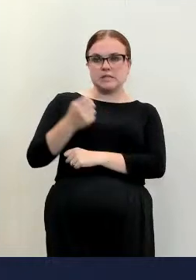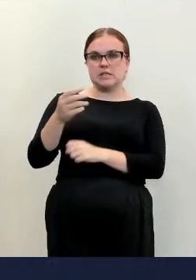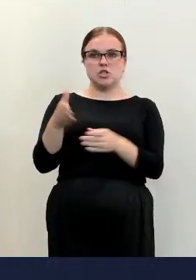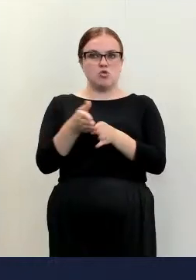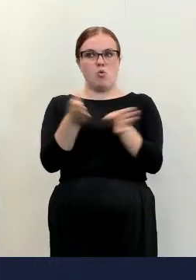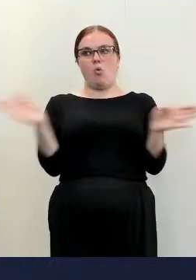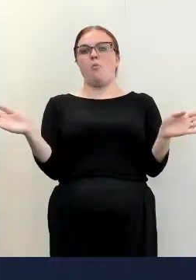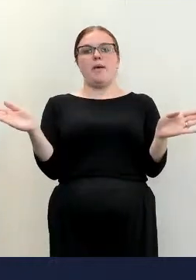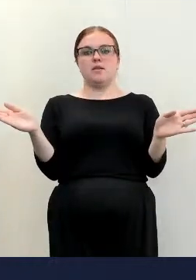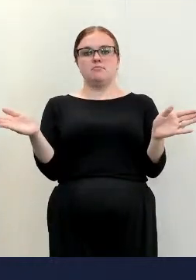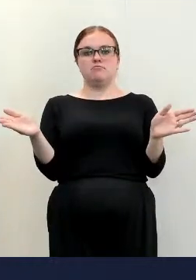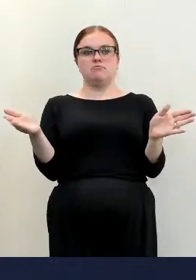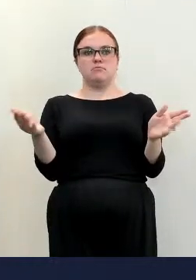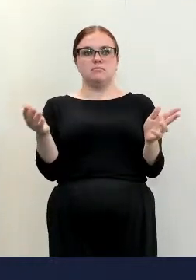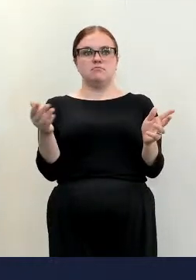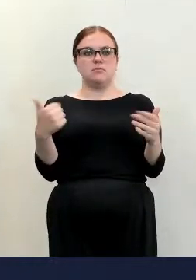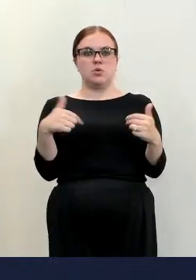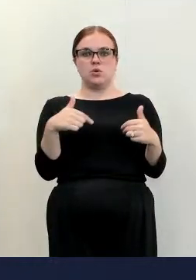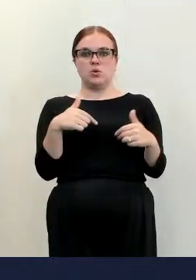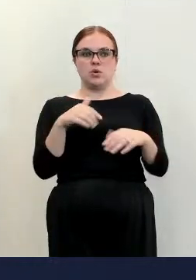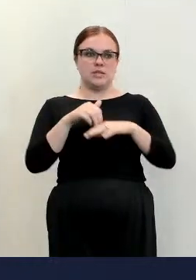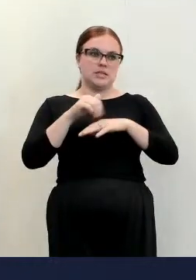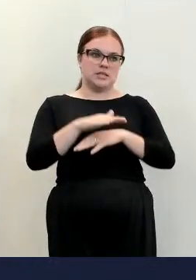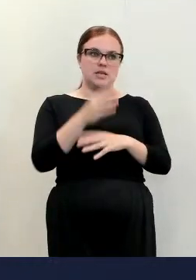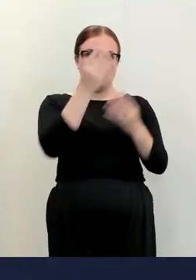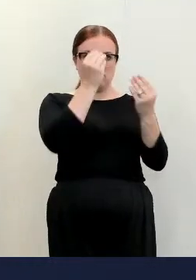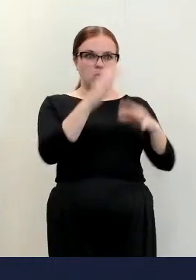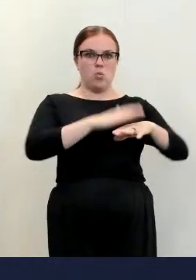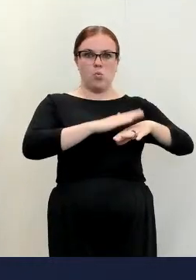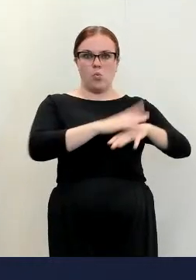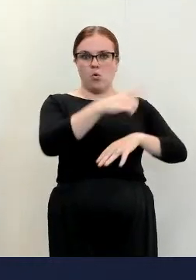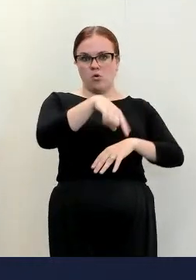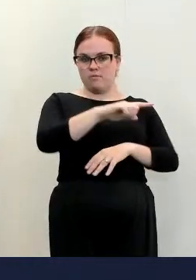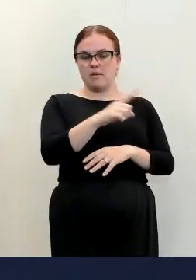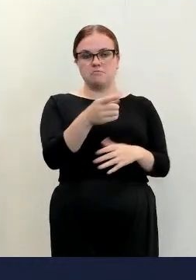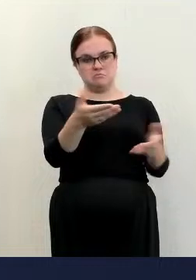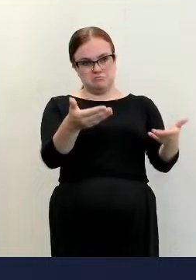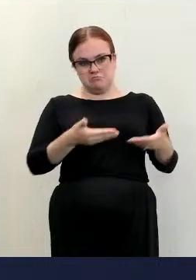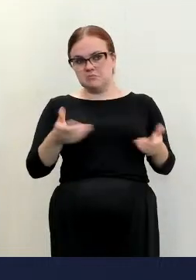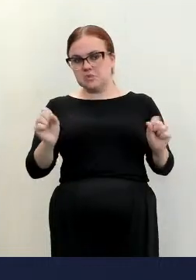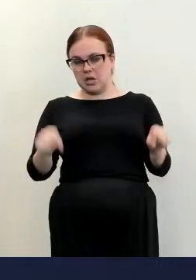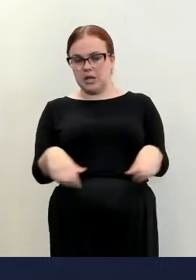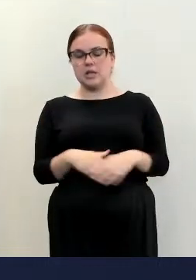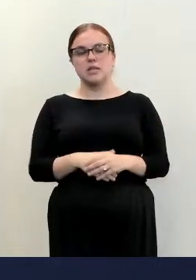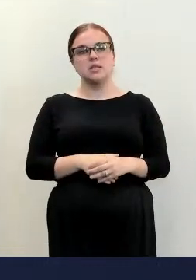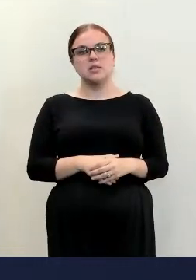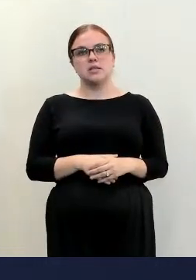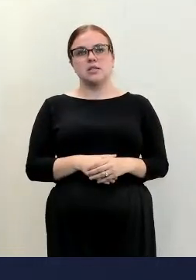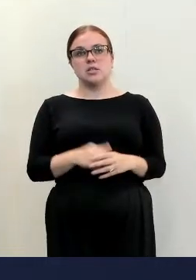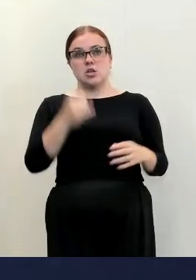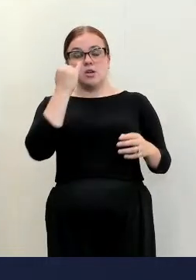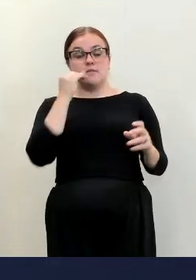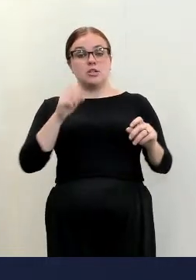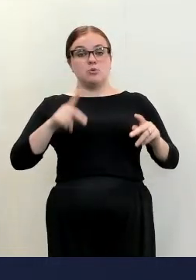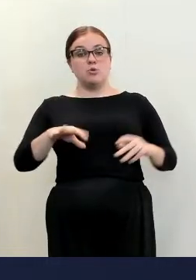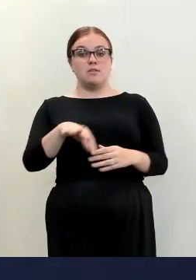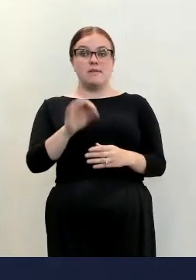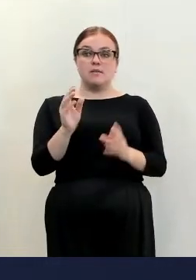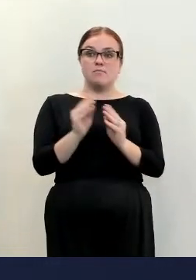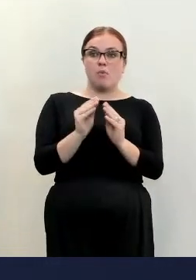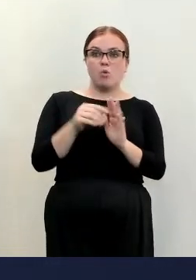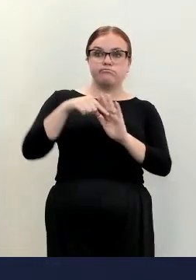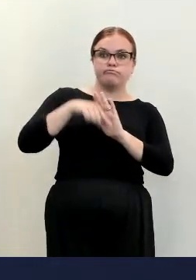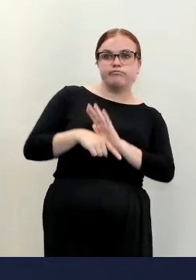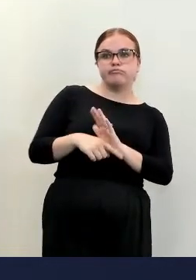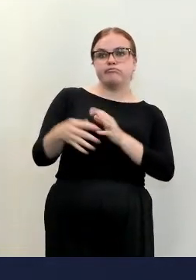open process, and a media advisory goes out. So if there are any opportunities to find out more about what's going on in